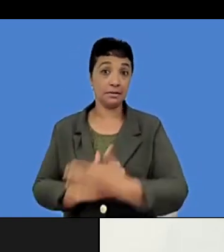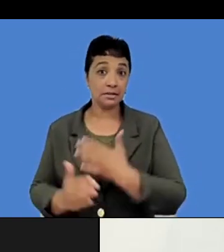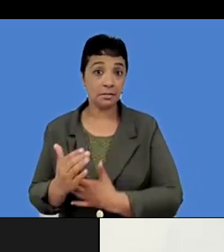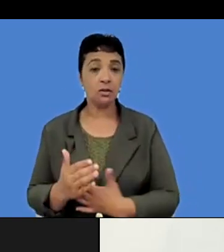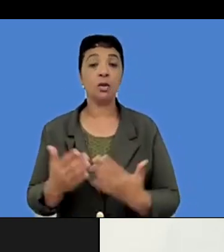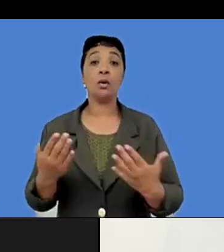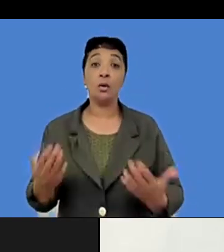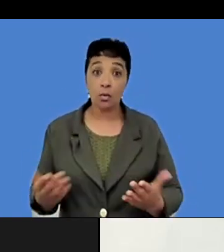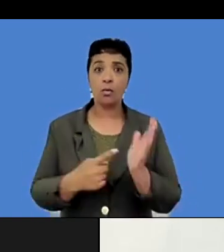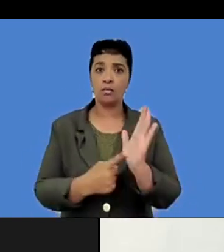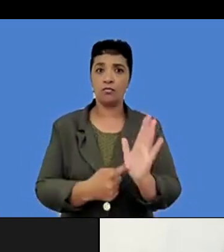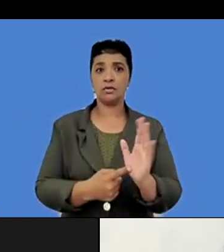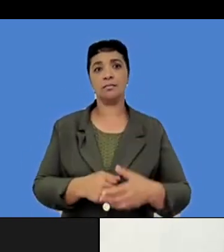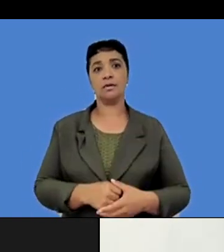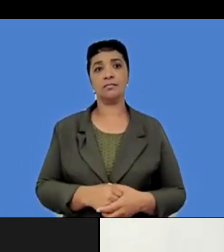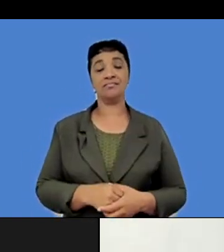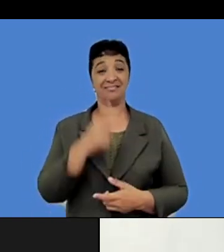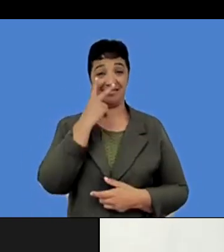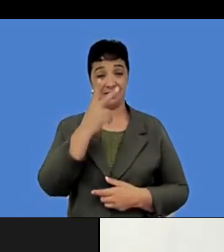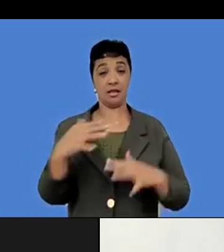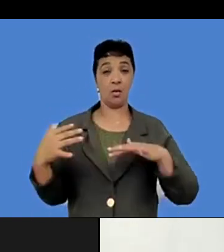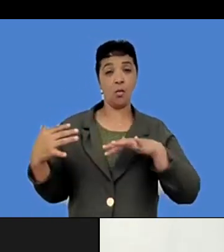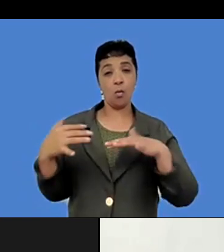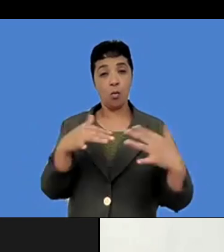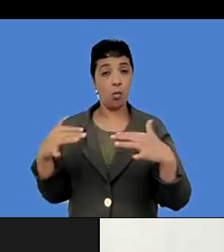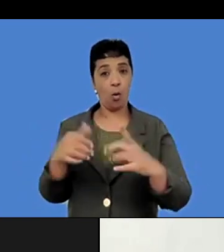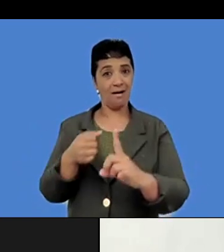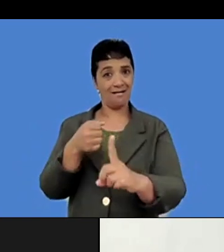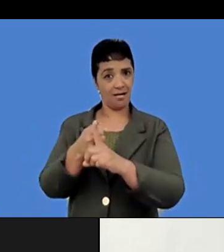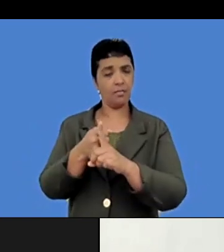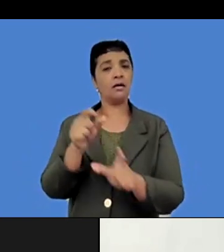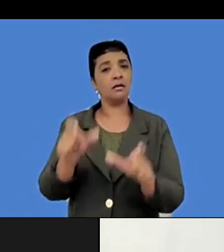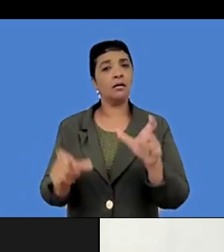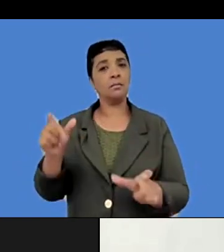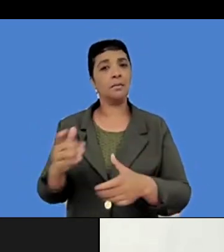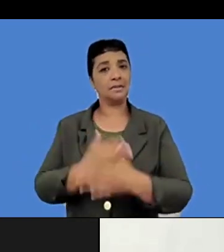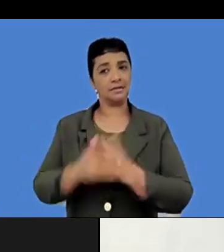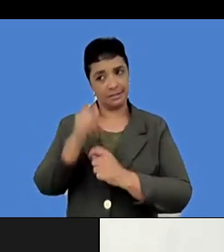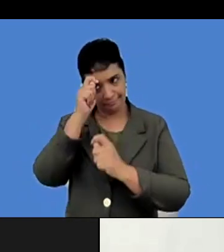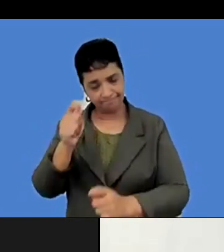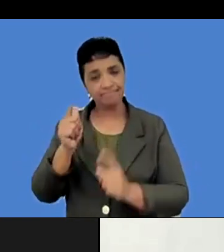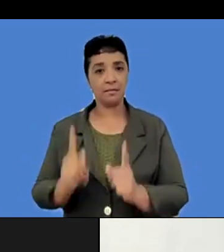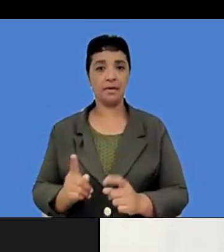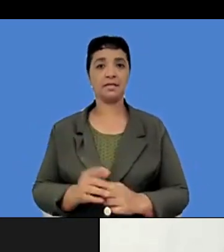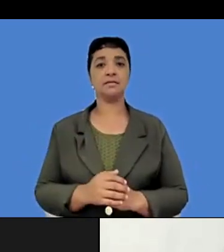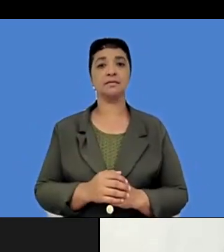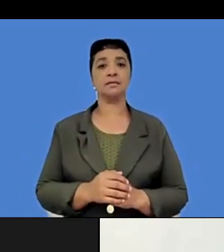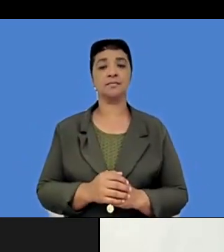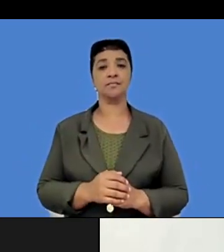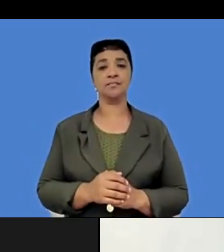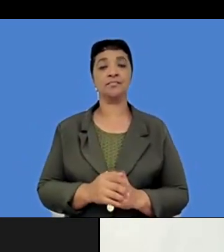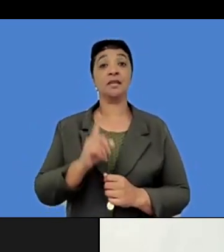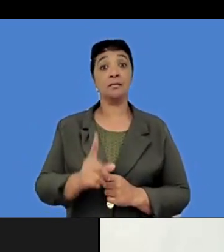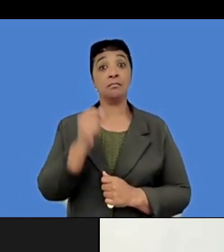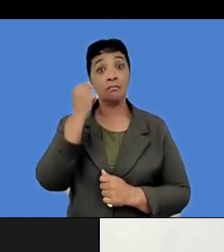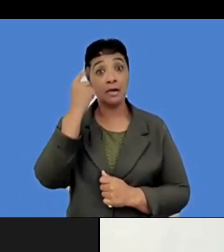the war on people with disabilities, for example, to immediately identify the number of public and